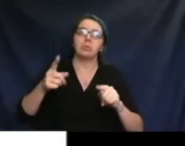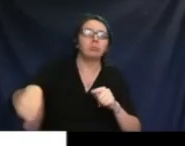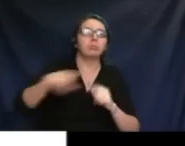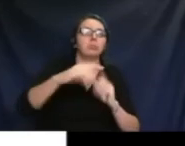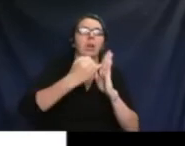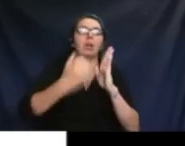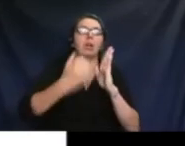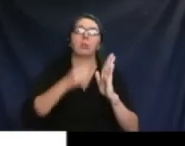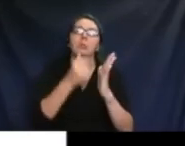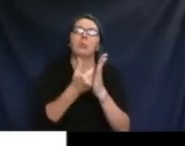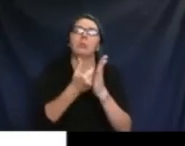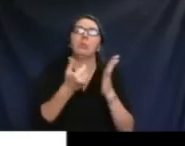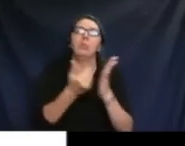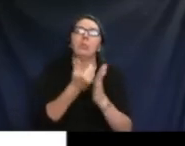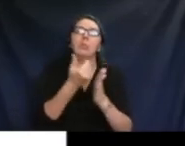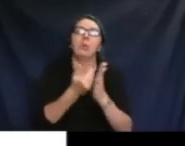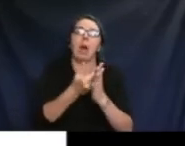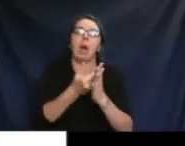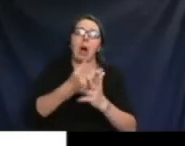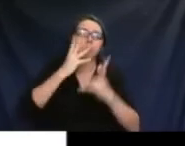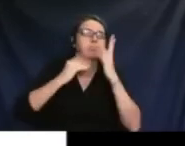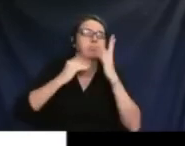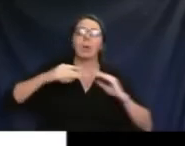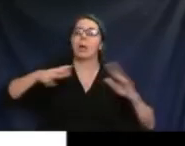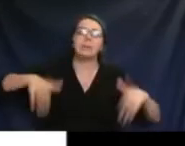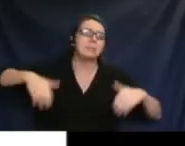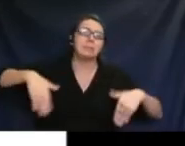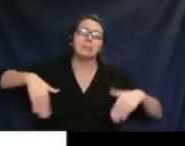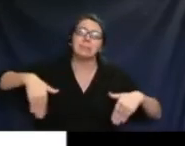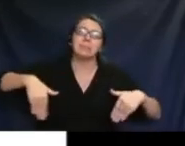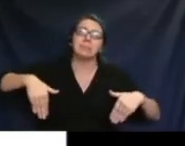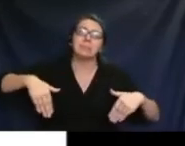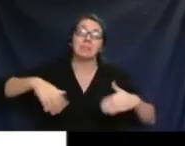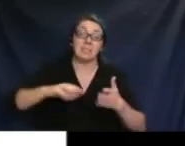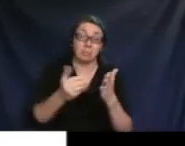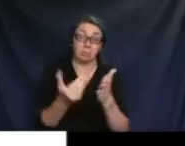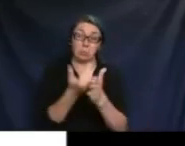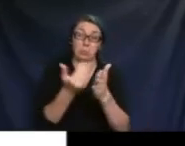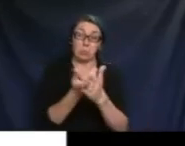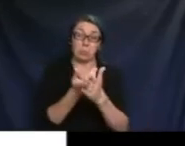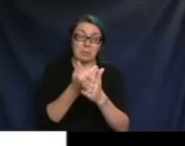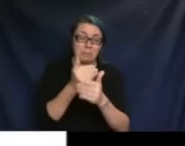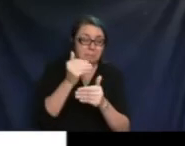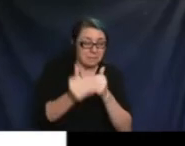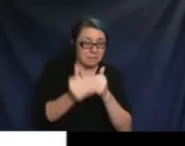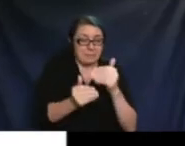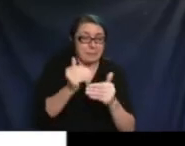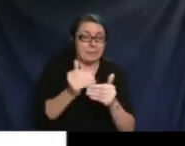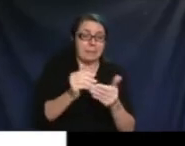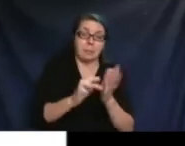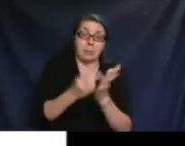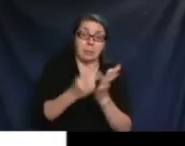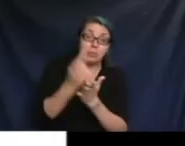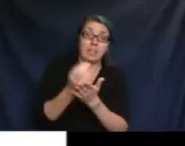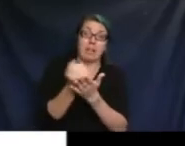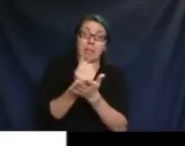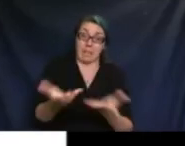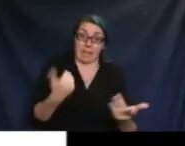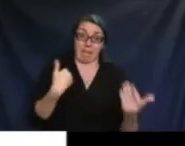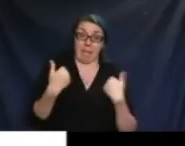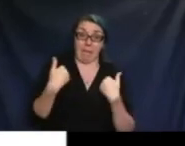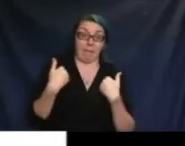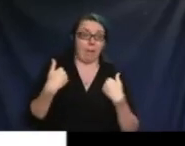don't have all of the, necessarily have those tools and resources at their disposal. So no architectural renderings